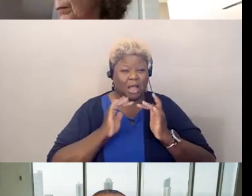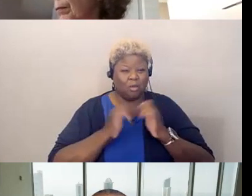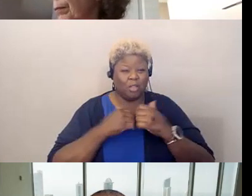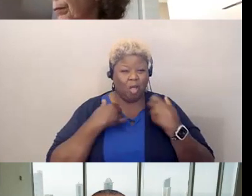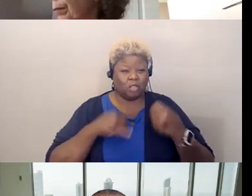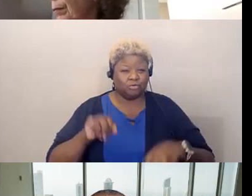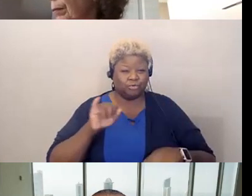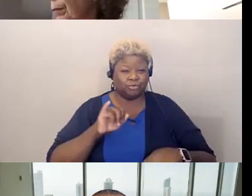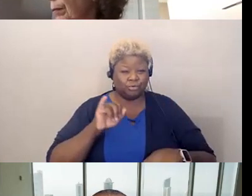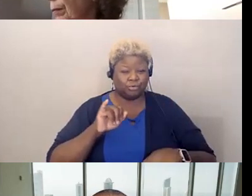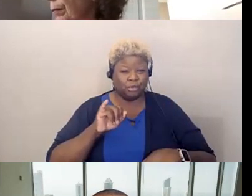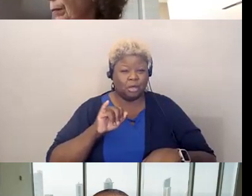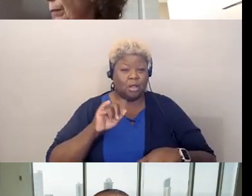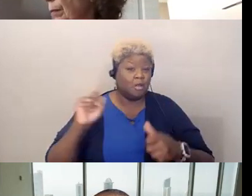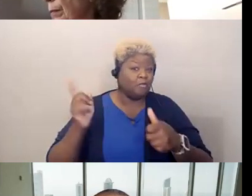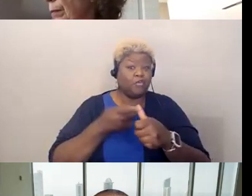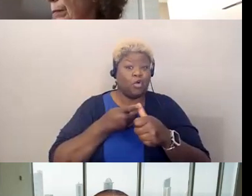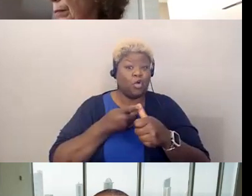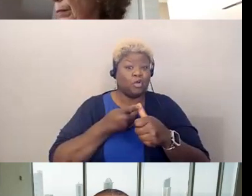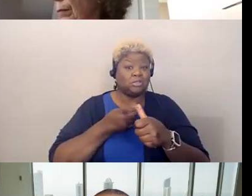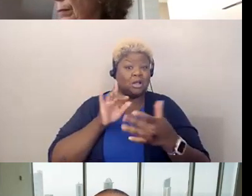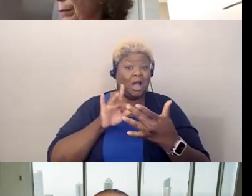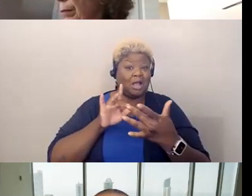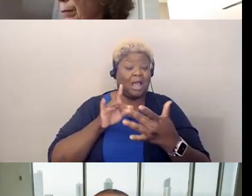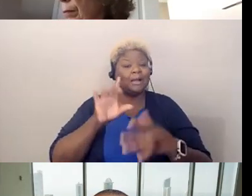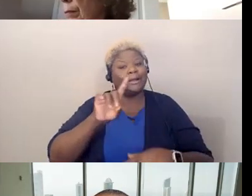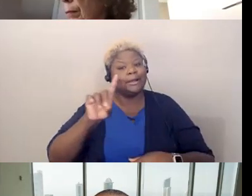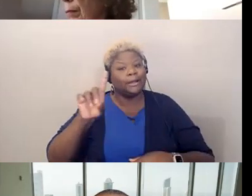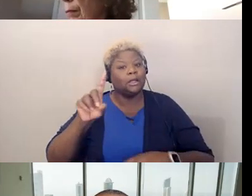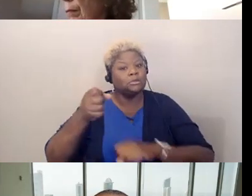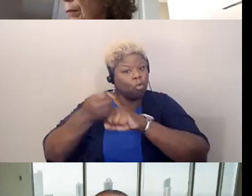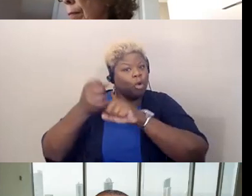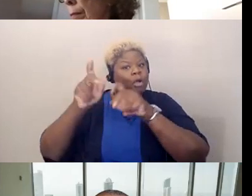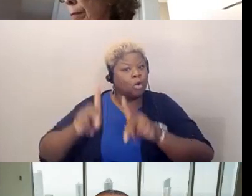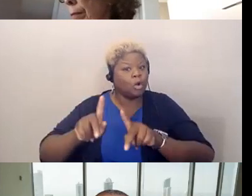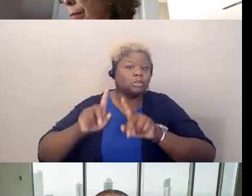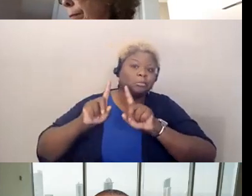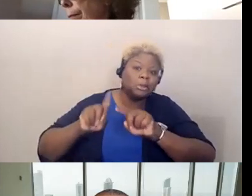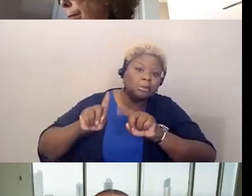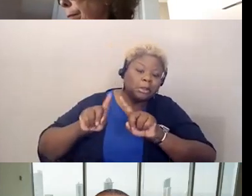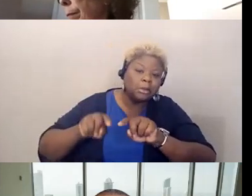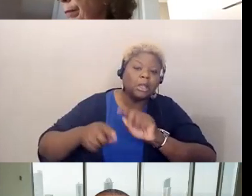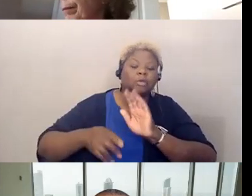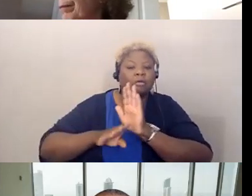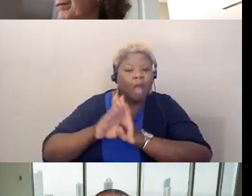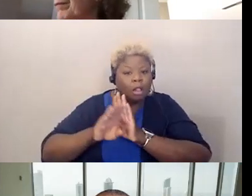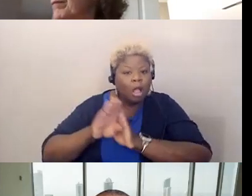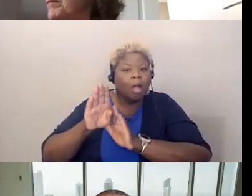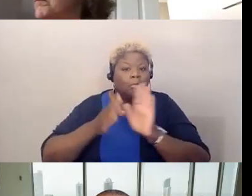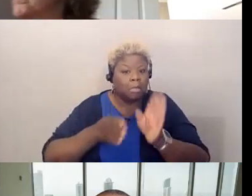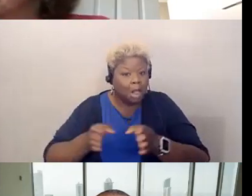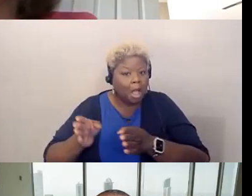Their primary point of contact is their DDD support coordinator, who they meet with regularly to develop and review their individual service